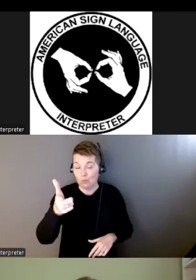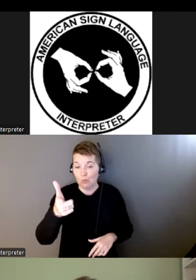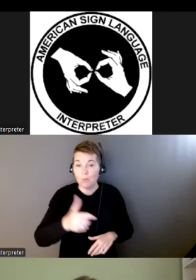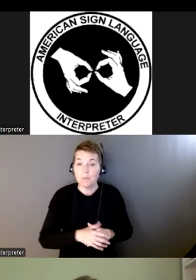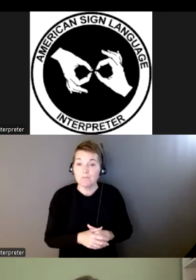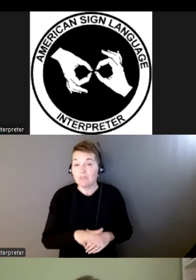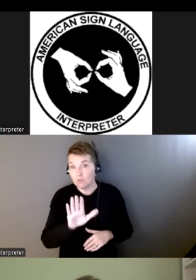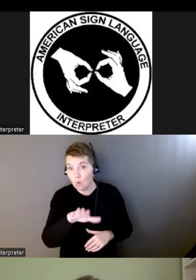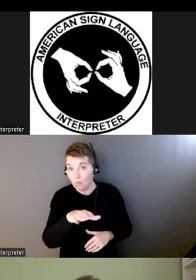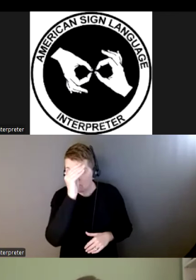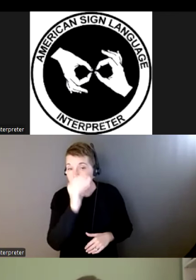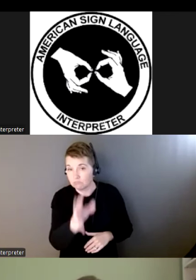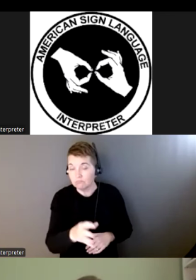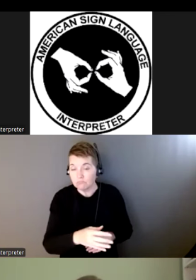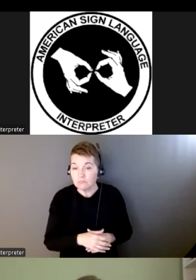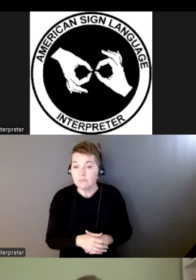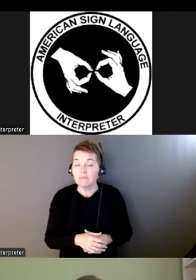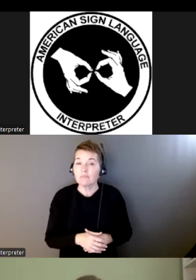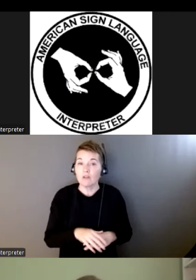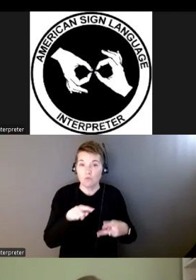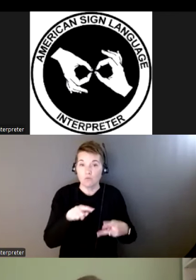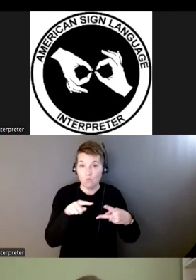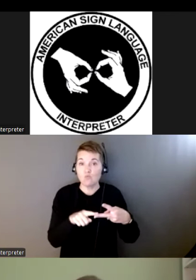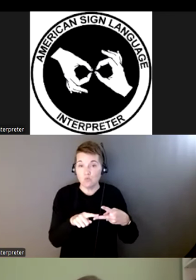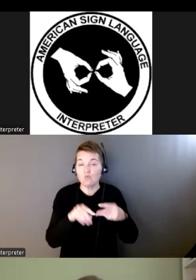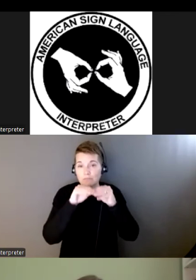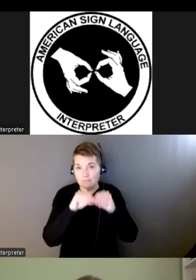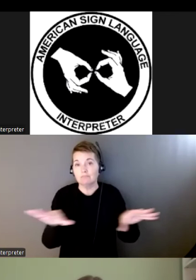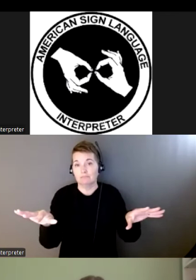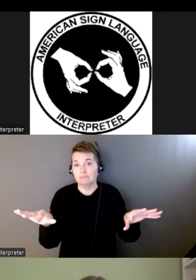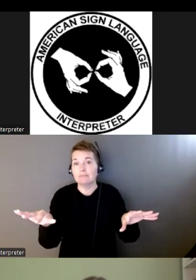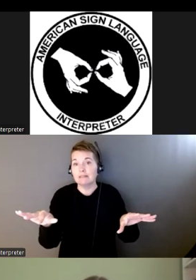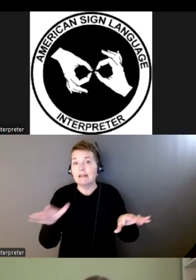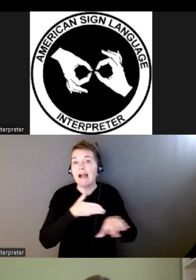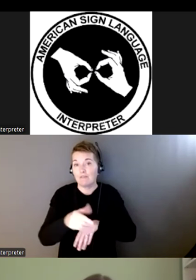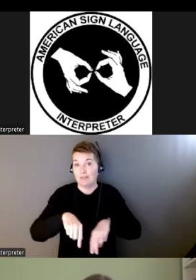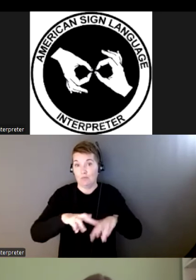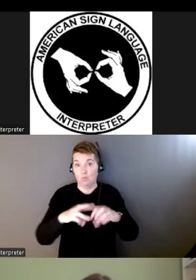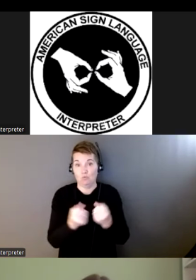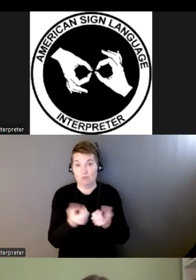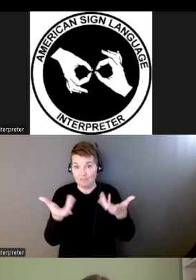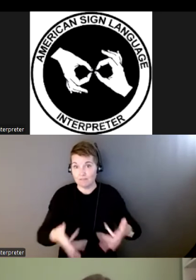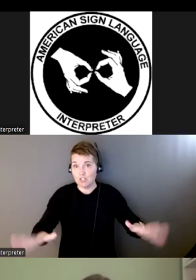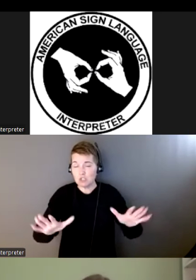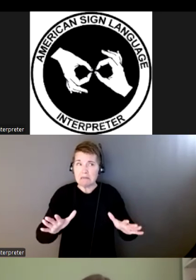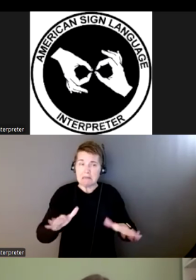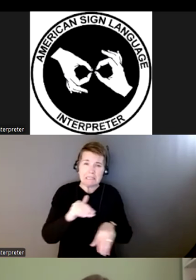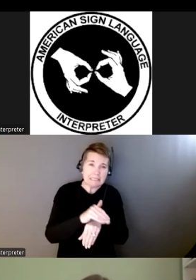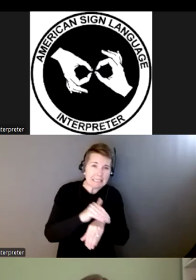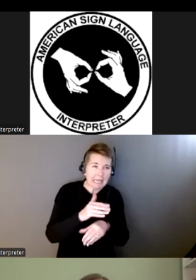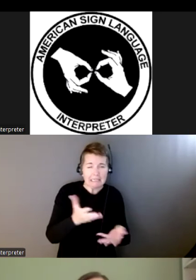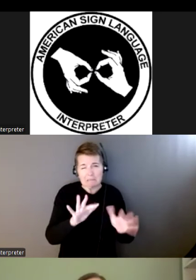please be assured that those will be sent to you in a follow-up email after the session. If not today, then tomorrow or in a few